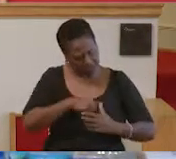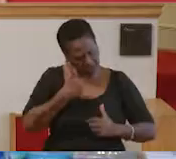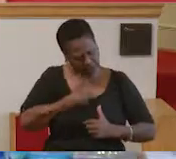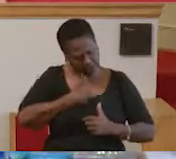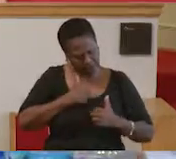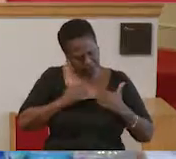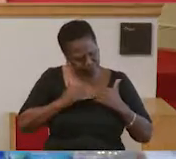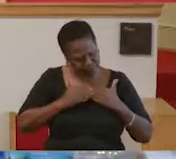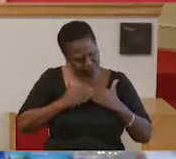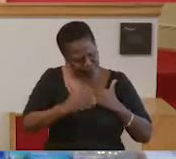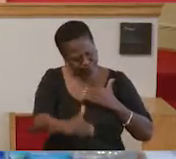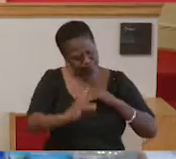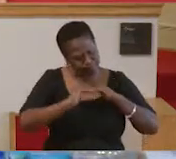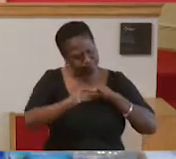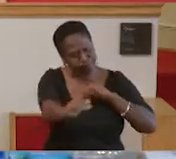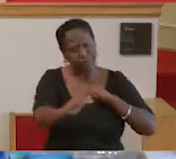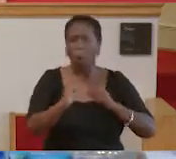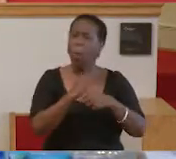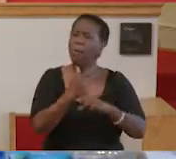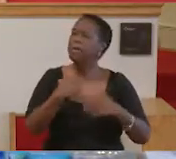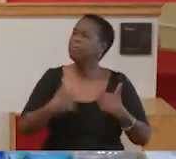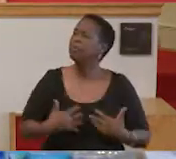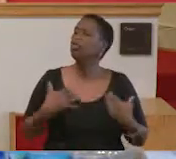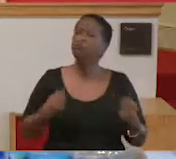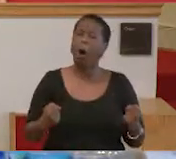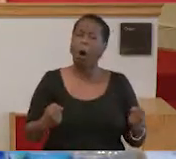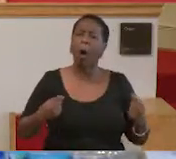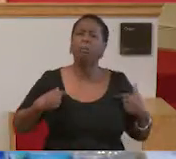What makes you strong